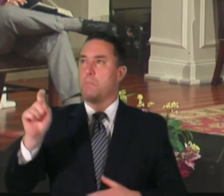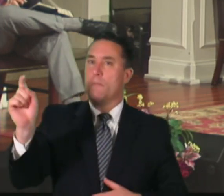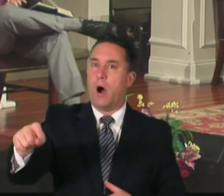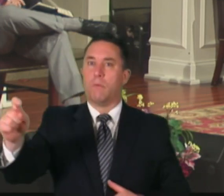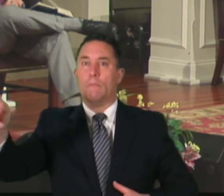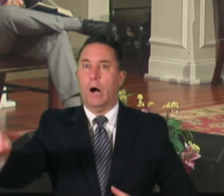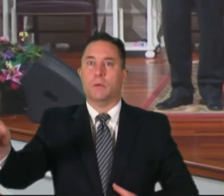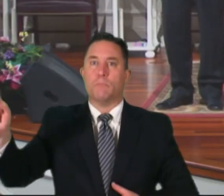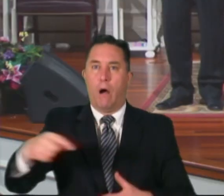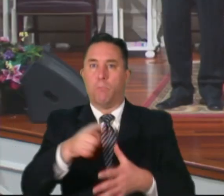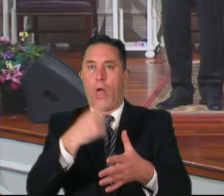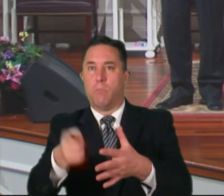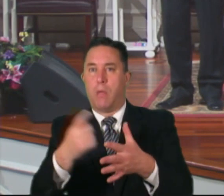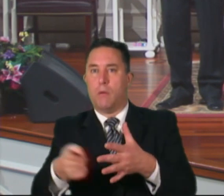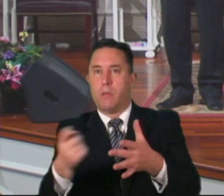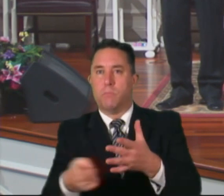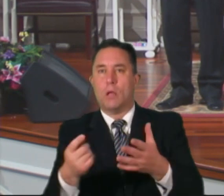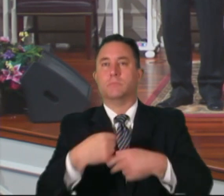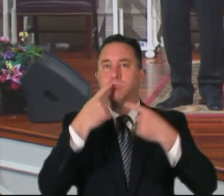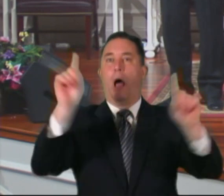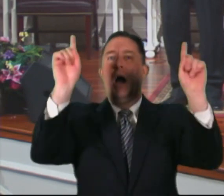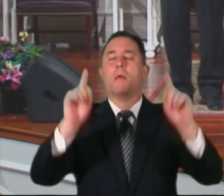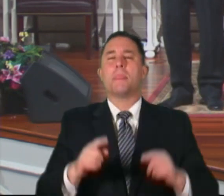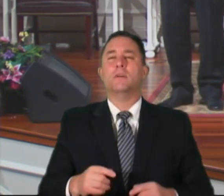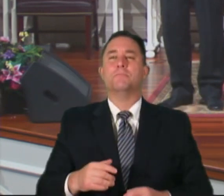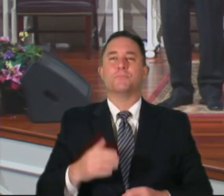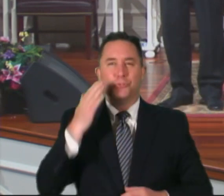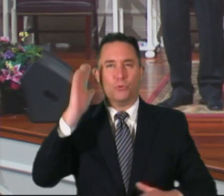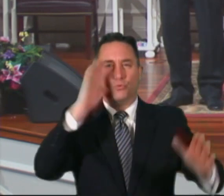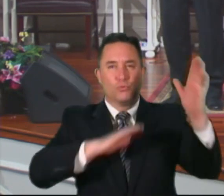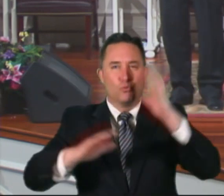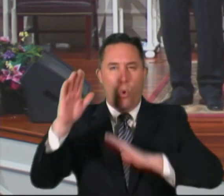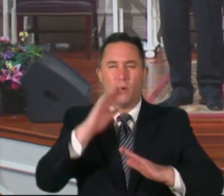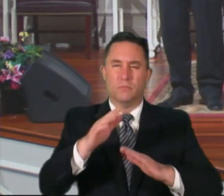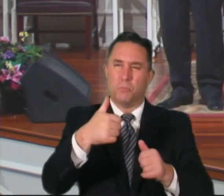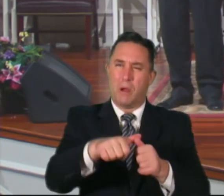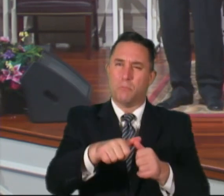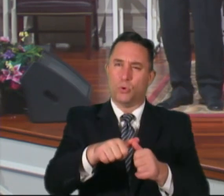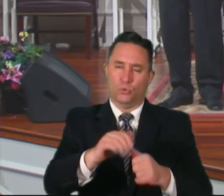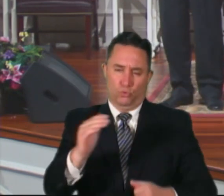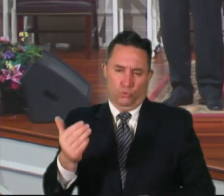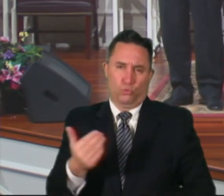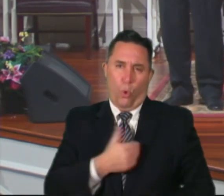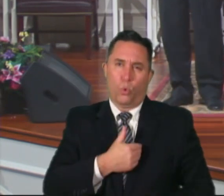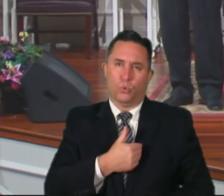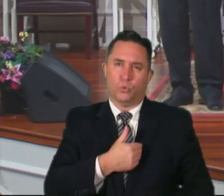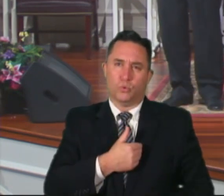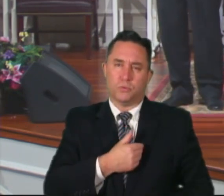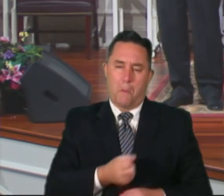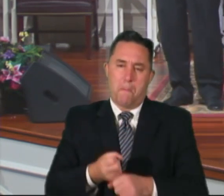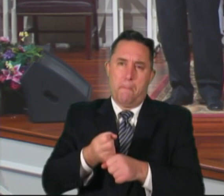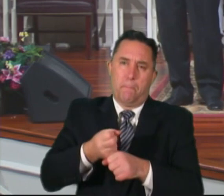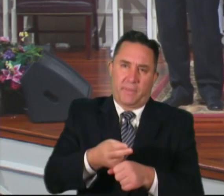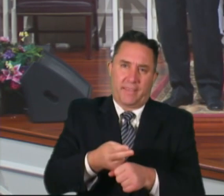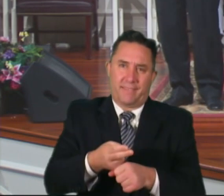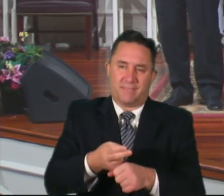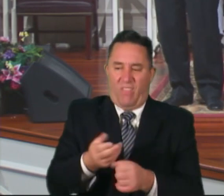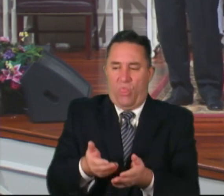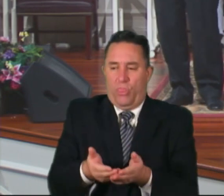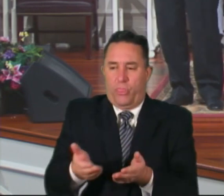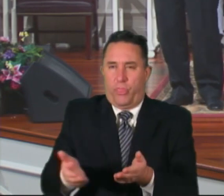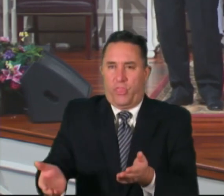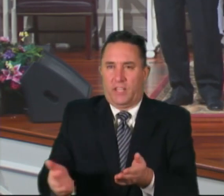to have to make it. You know, when you're in a storm, remember that souls trump